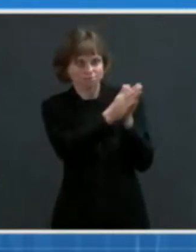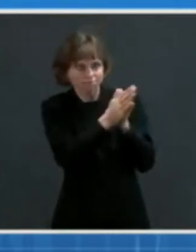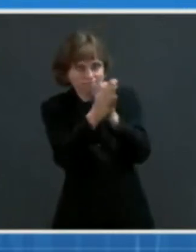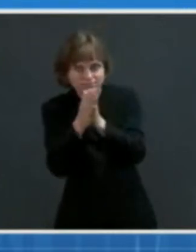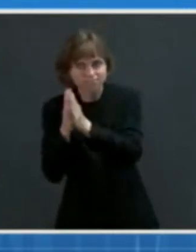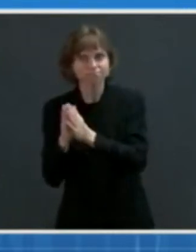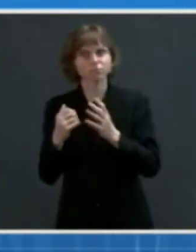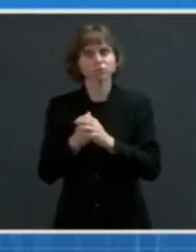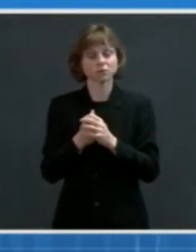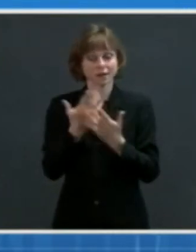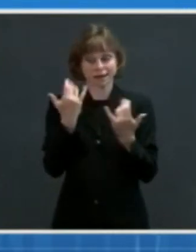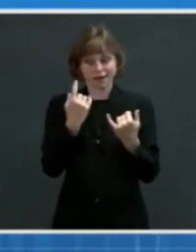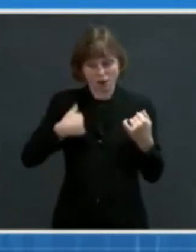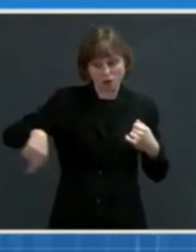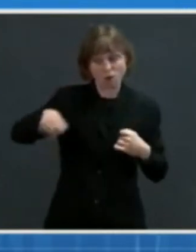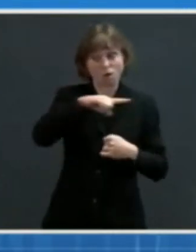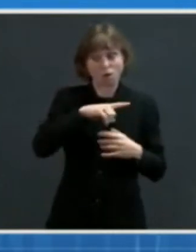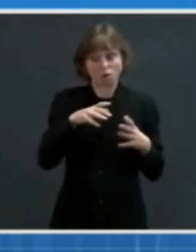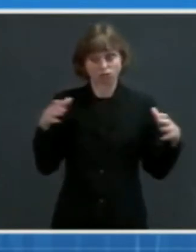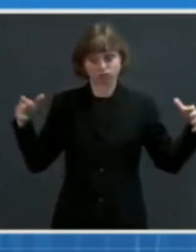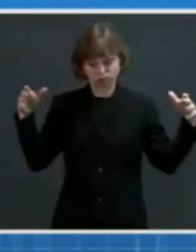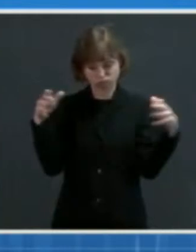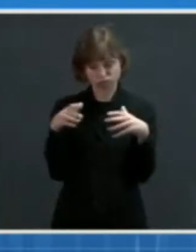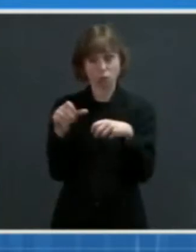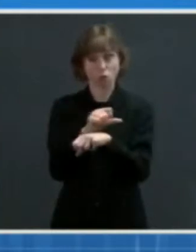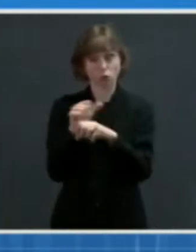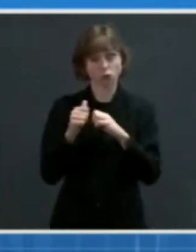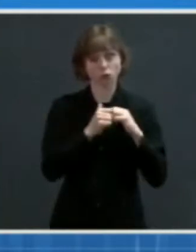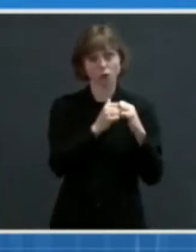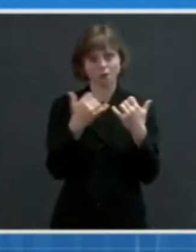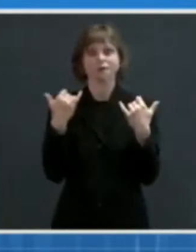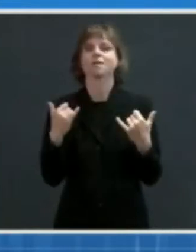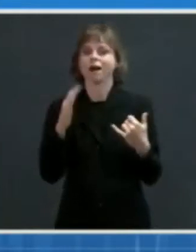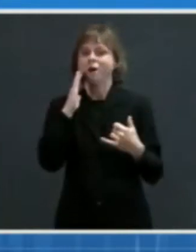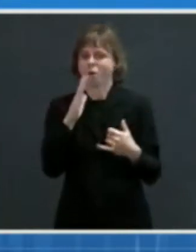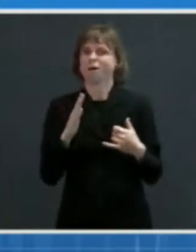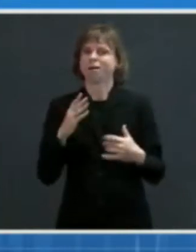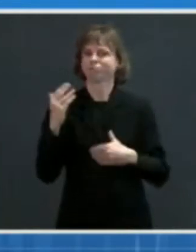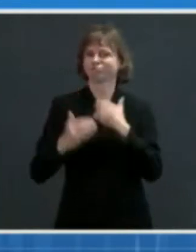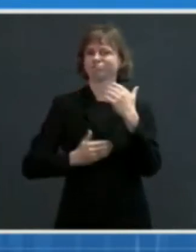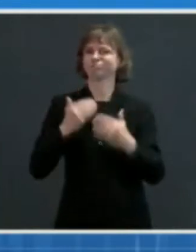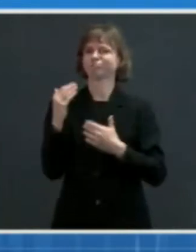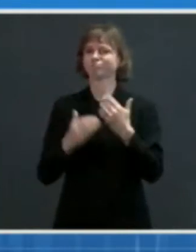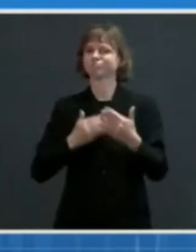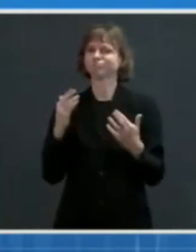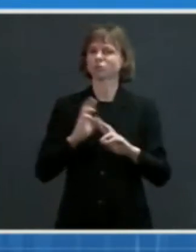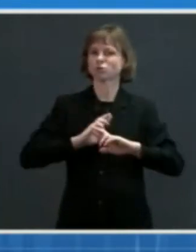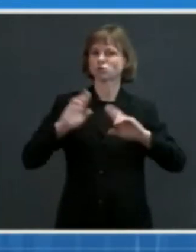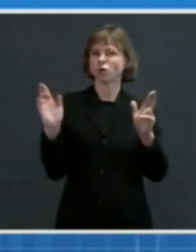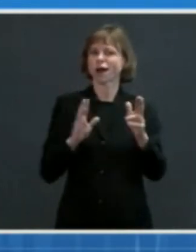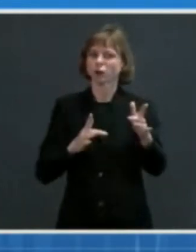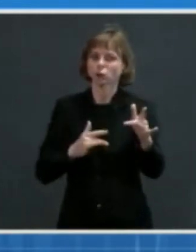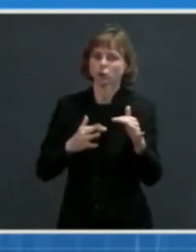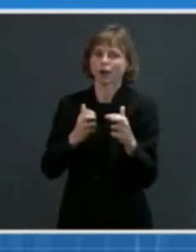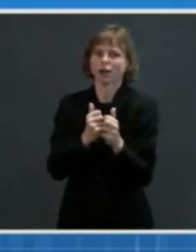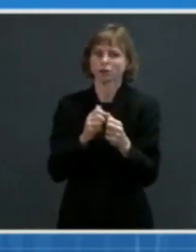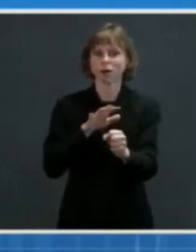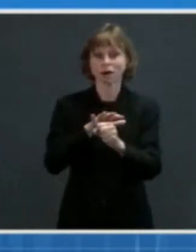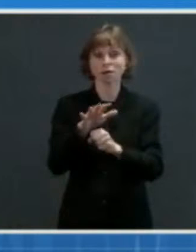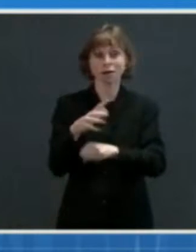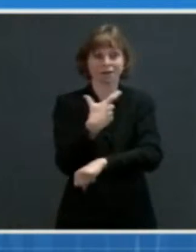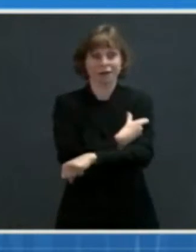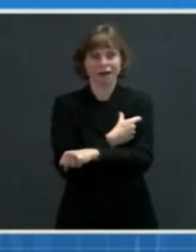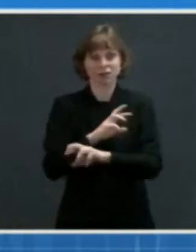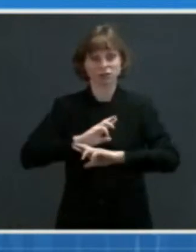actions, we're now on track not only to catch up, but to have enough vaccine supply for every